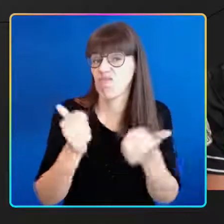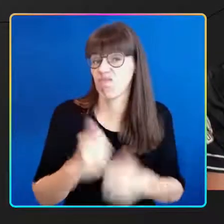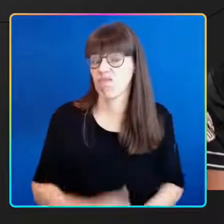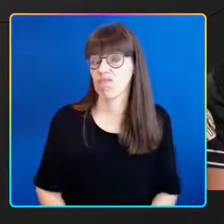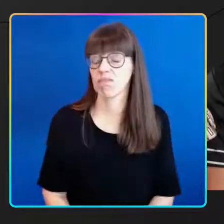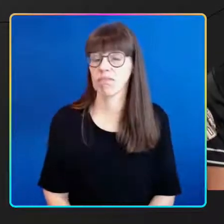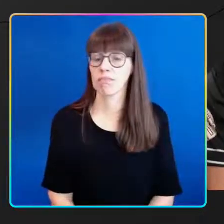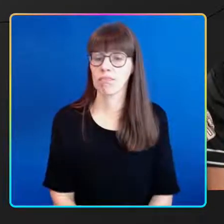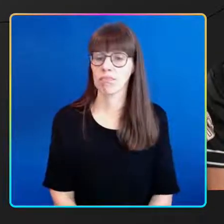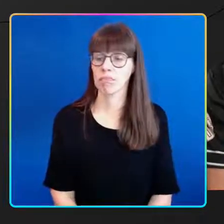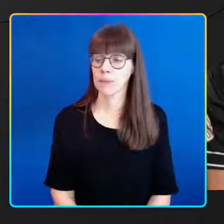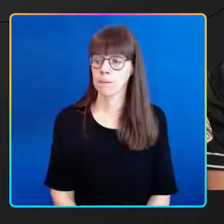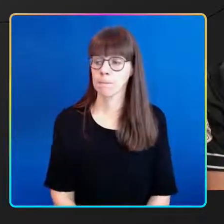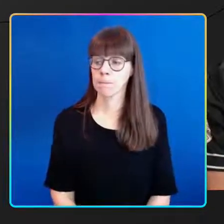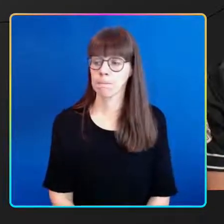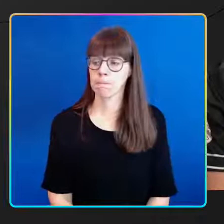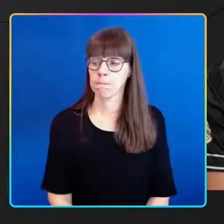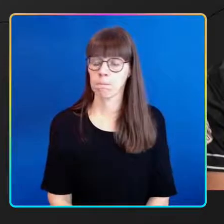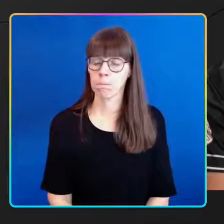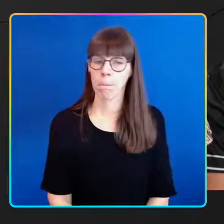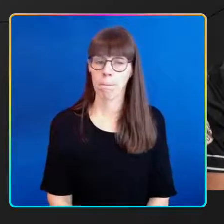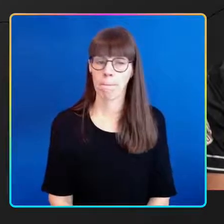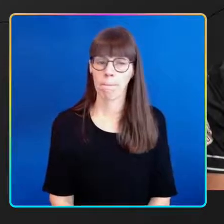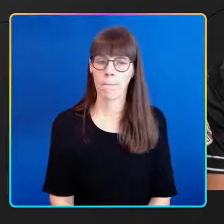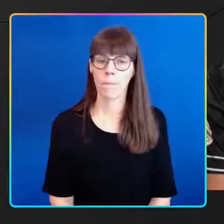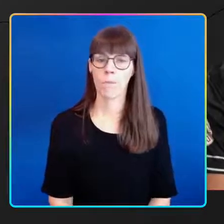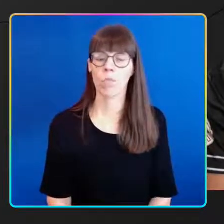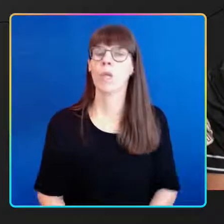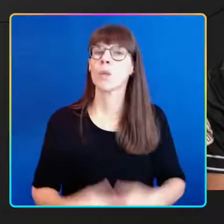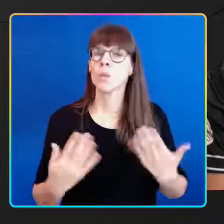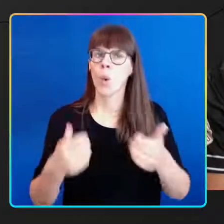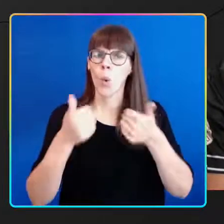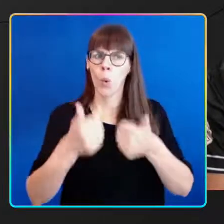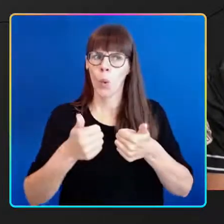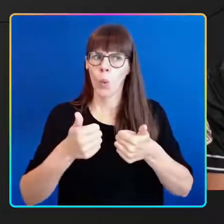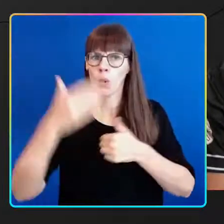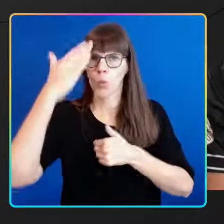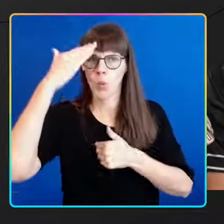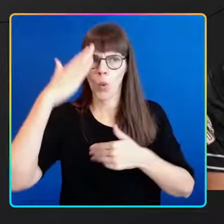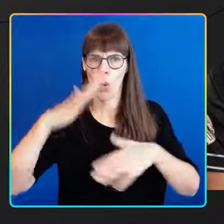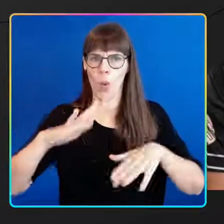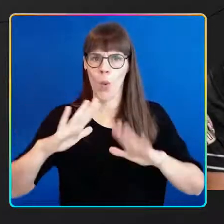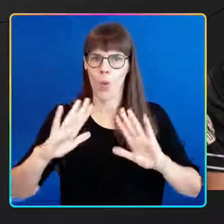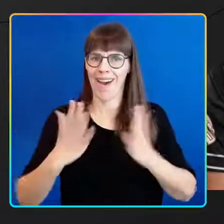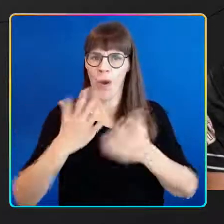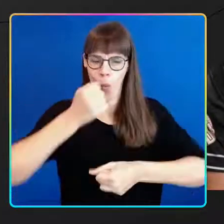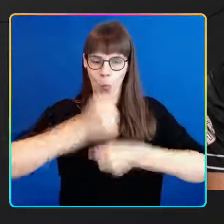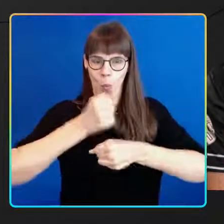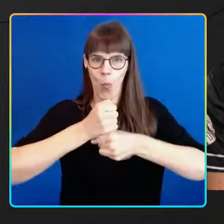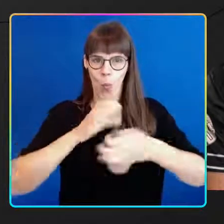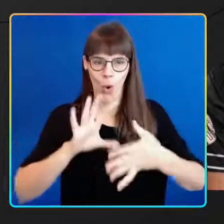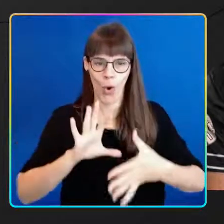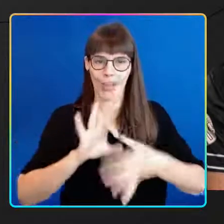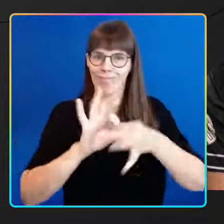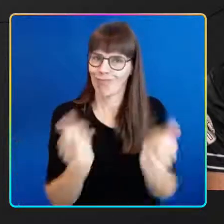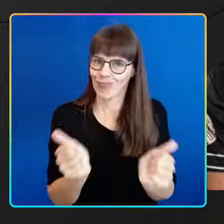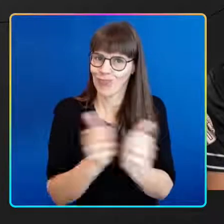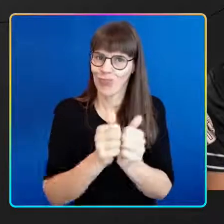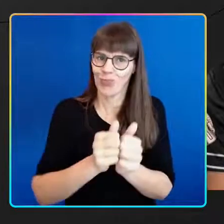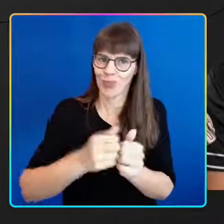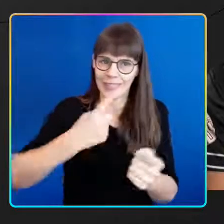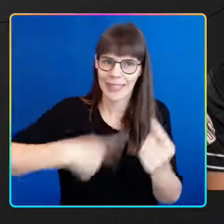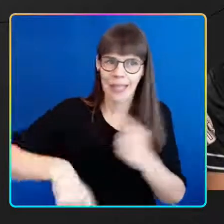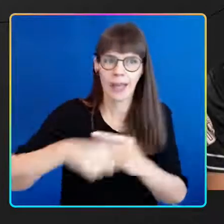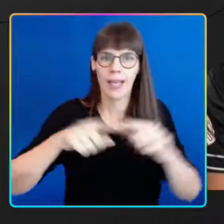yeah, no, it's always good to hear the kind of how do we work together as well as what we actually work on